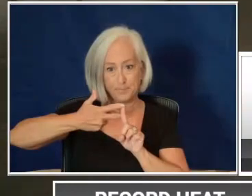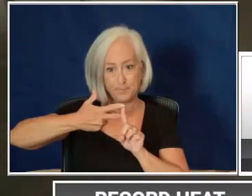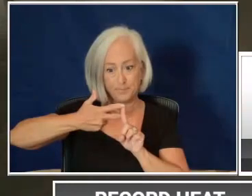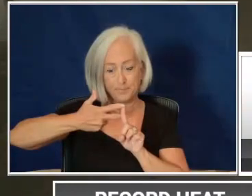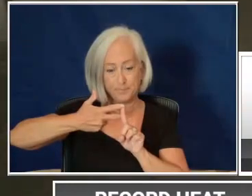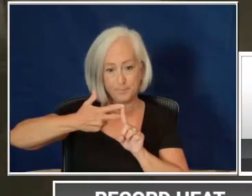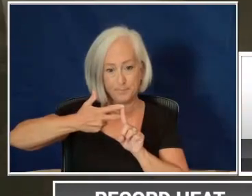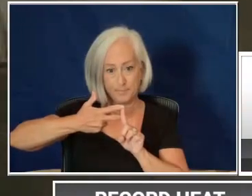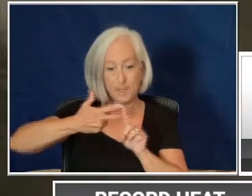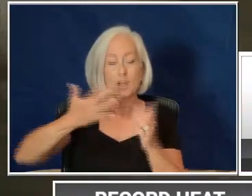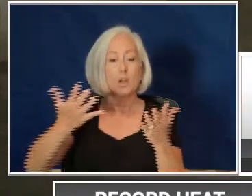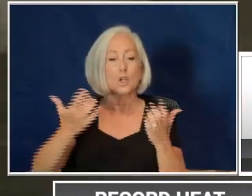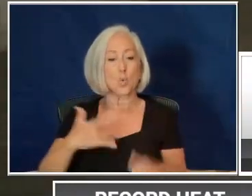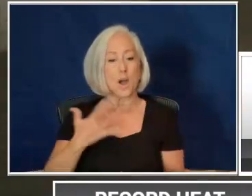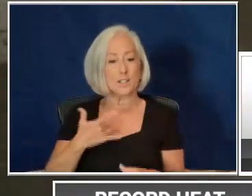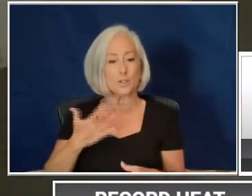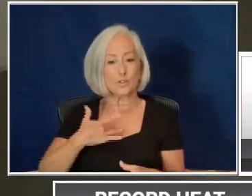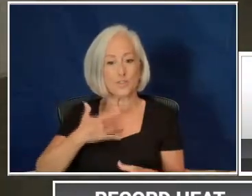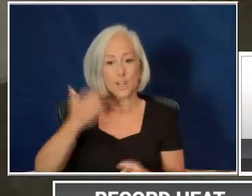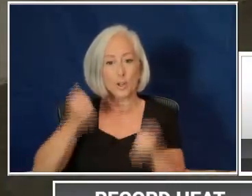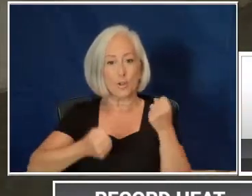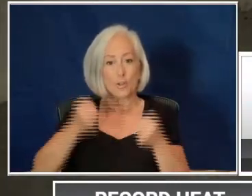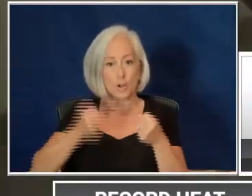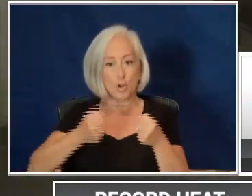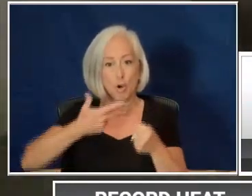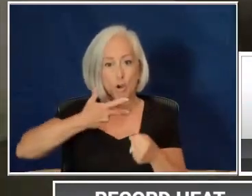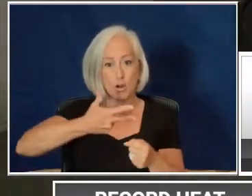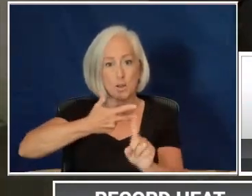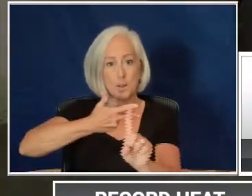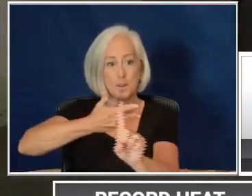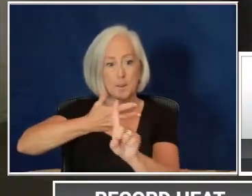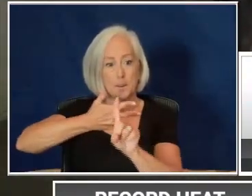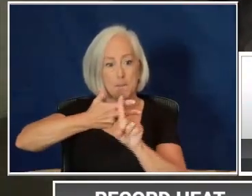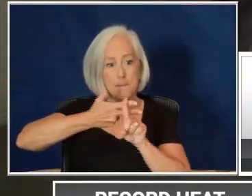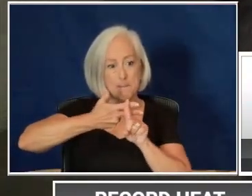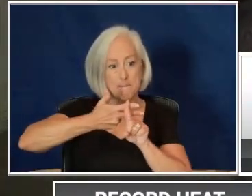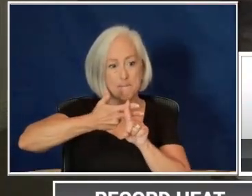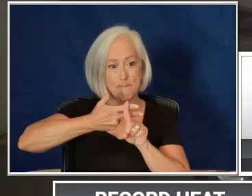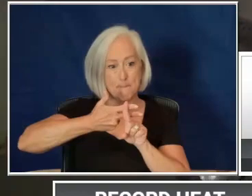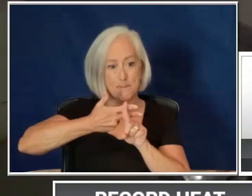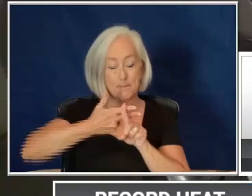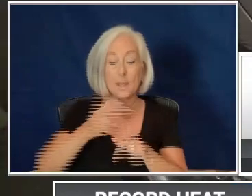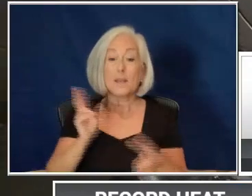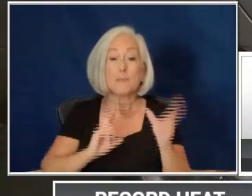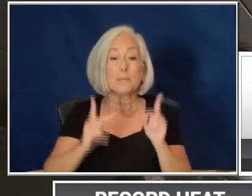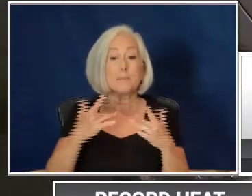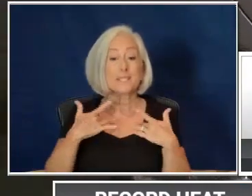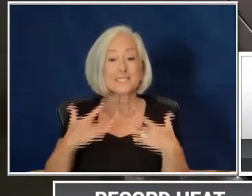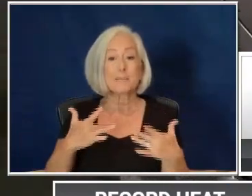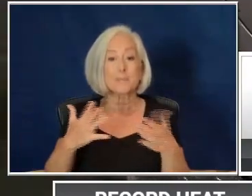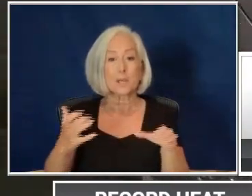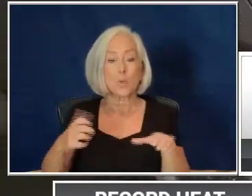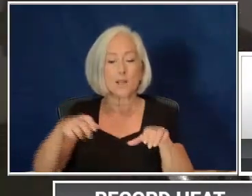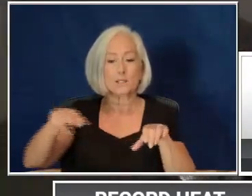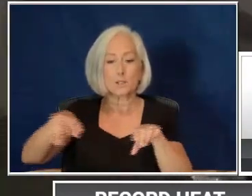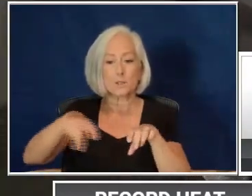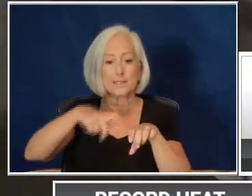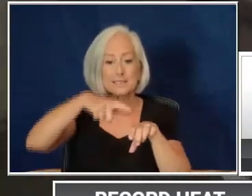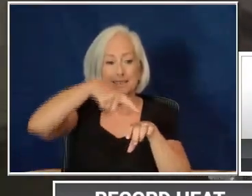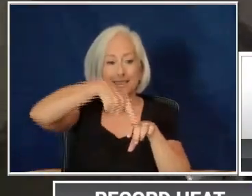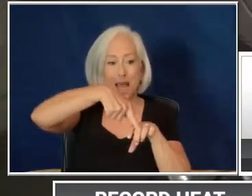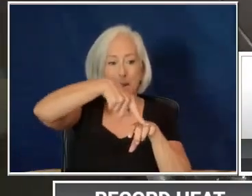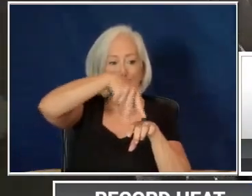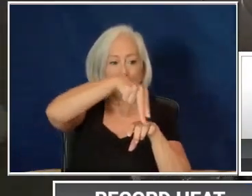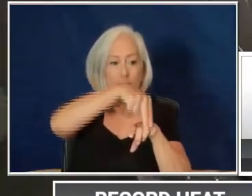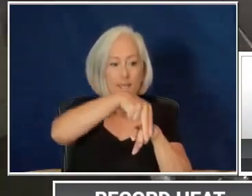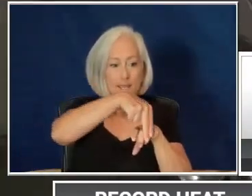What's the trickiest part for patients, do you find? Everybody wants to step into the car, and most of the time people have weakness that they don't, and balance